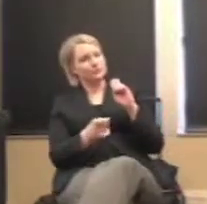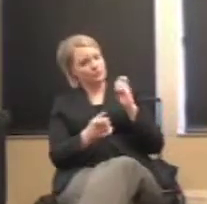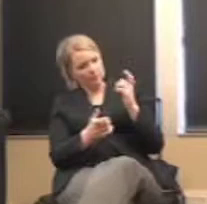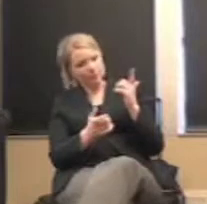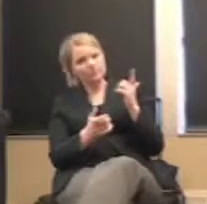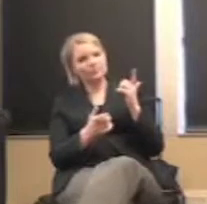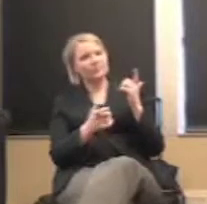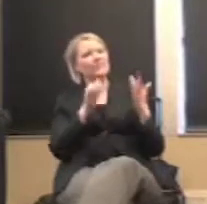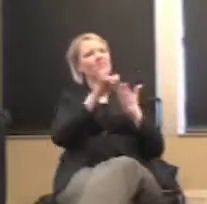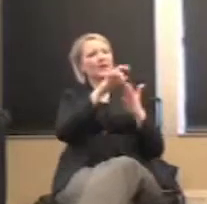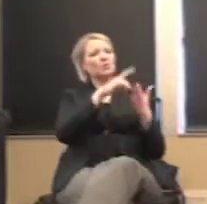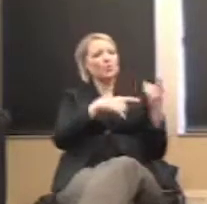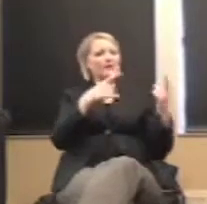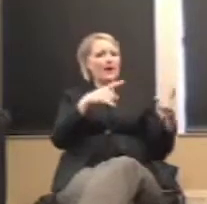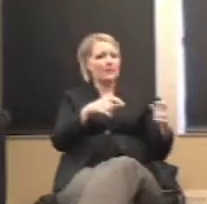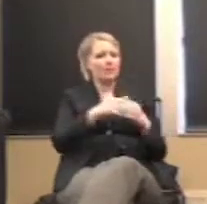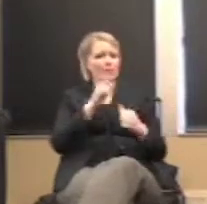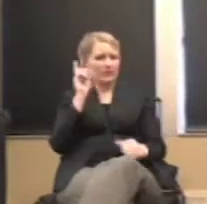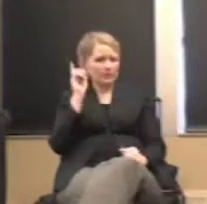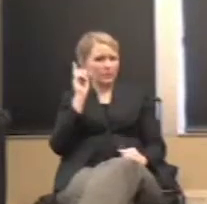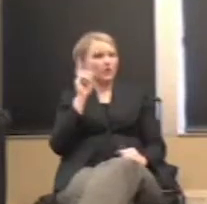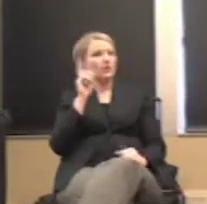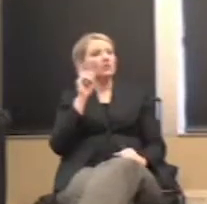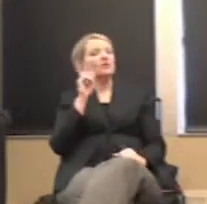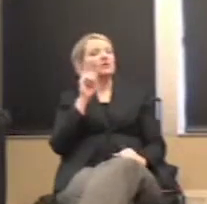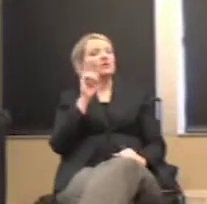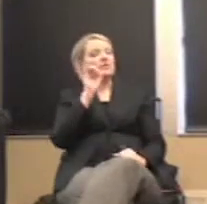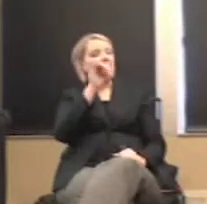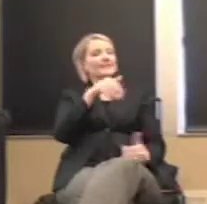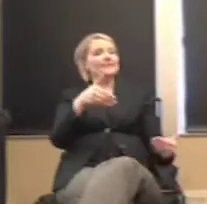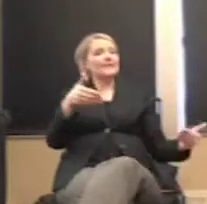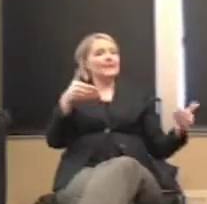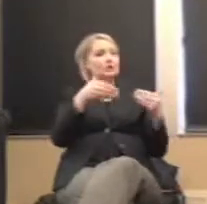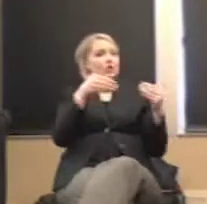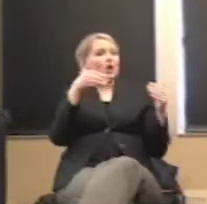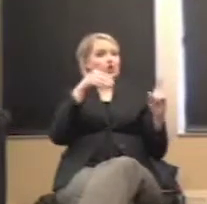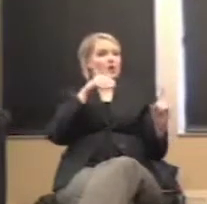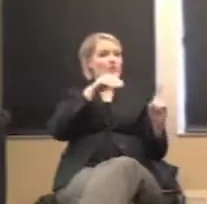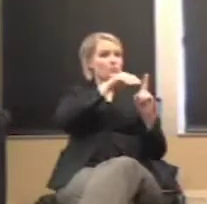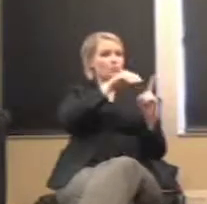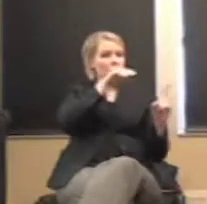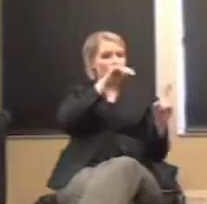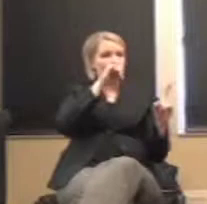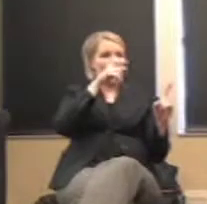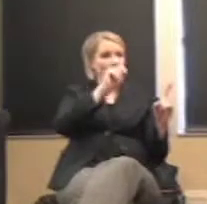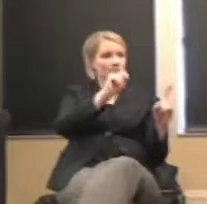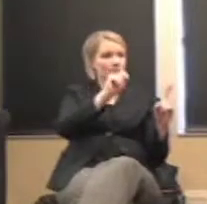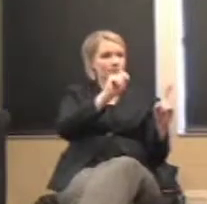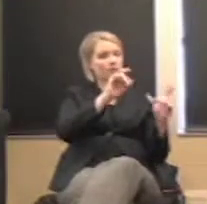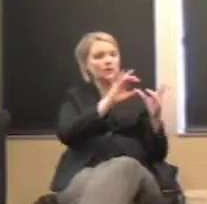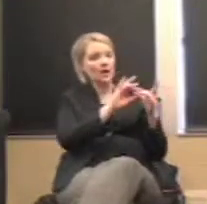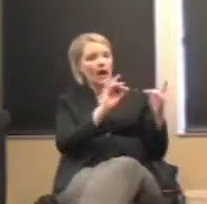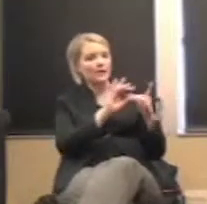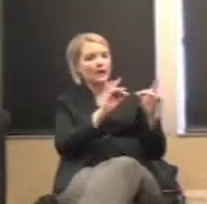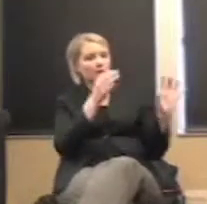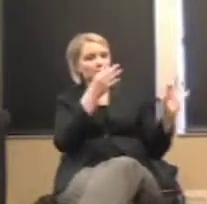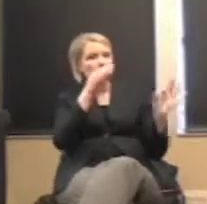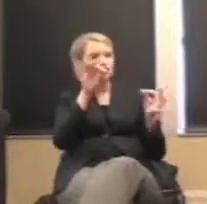basically what's happening with this one. It is the introduction of a prompt, a comment, a distraction,